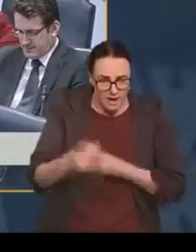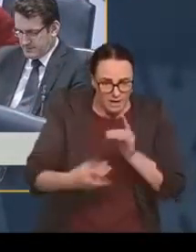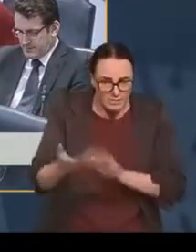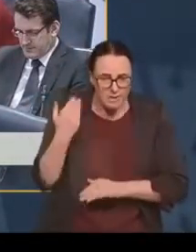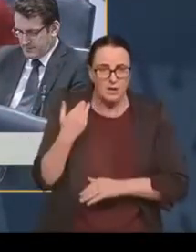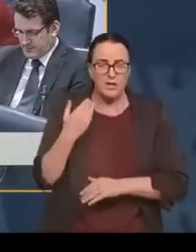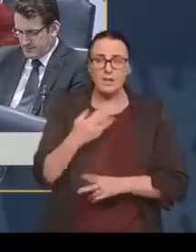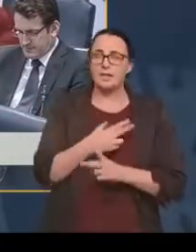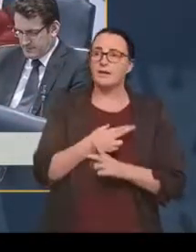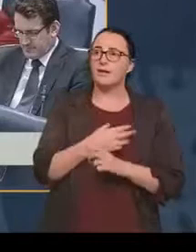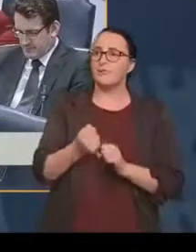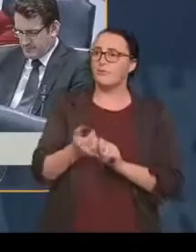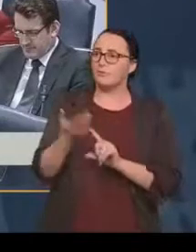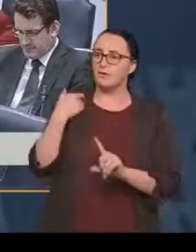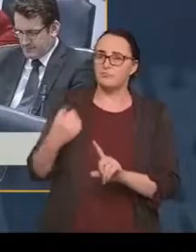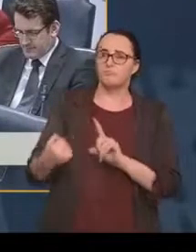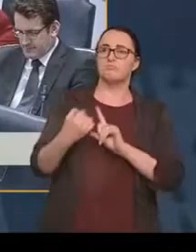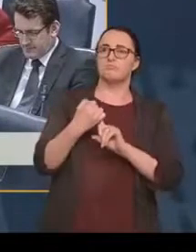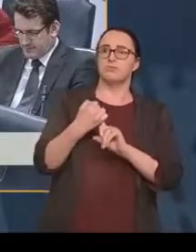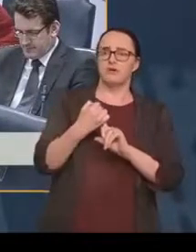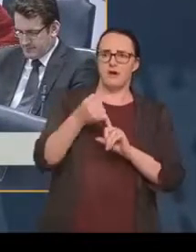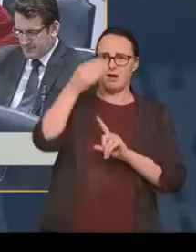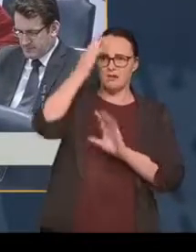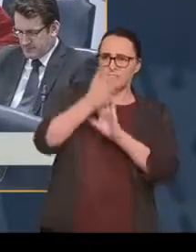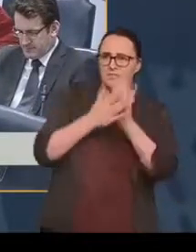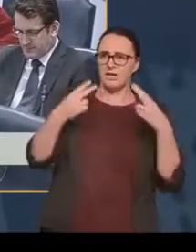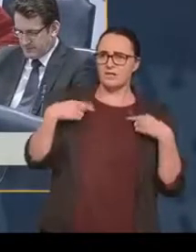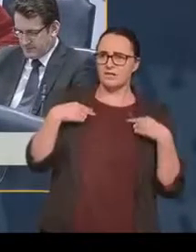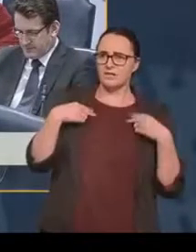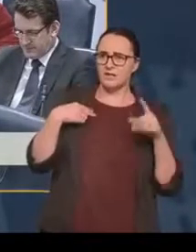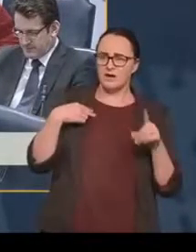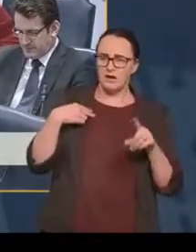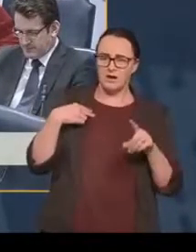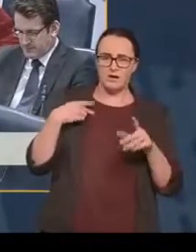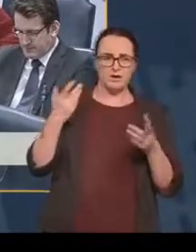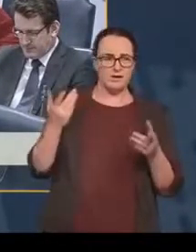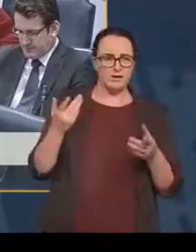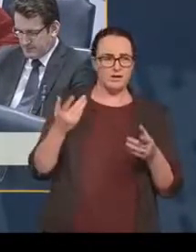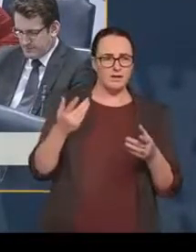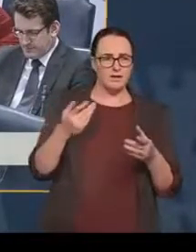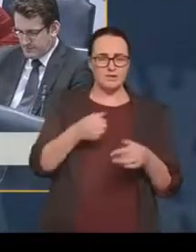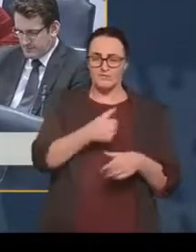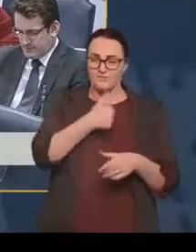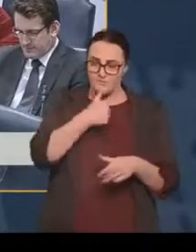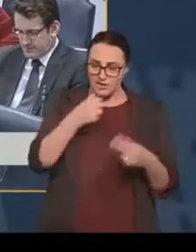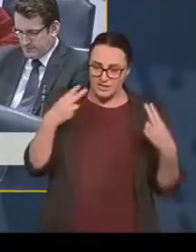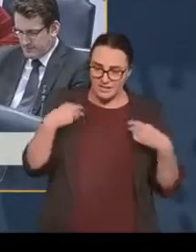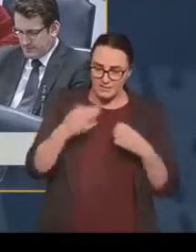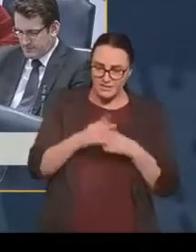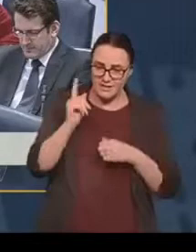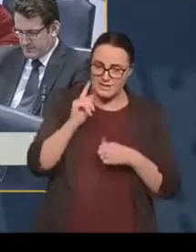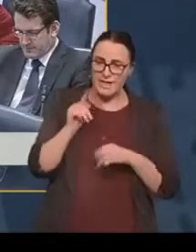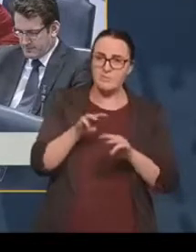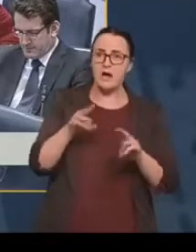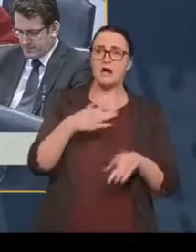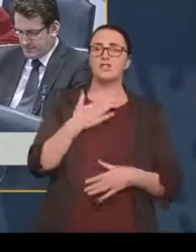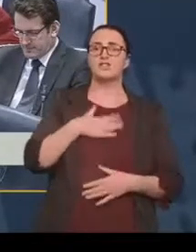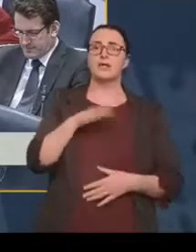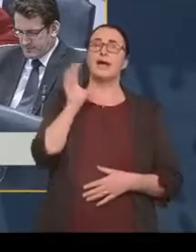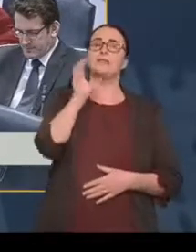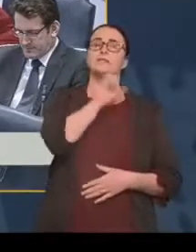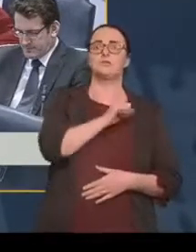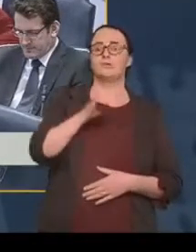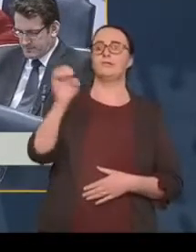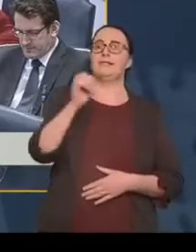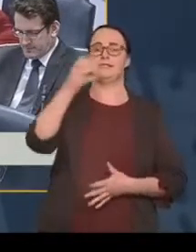really struck me at all that Irish Sign Language was the first language for deaf people. I just